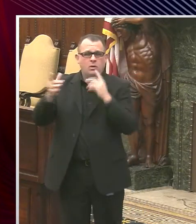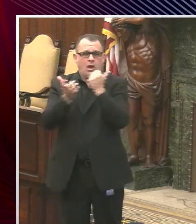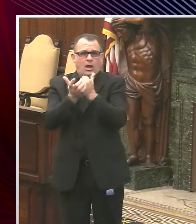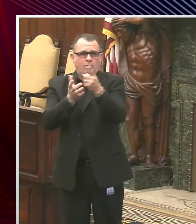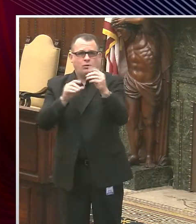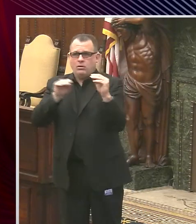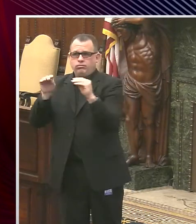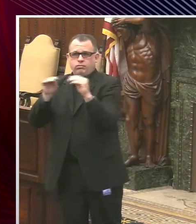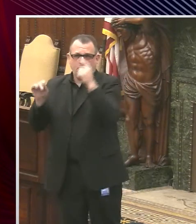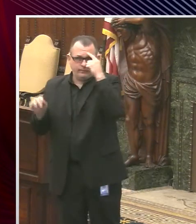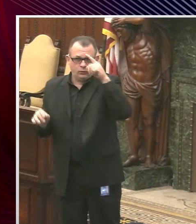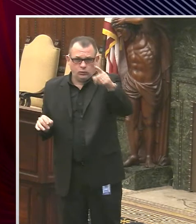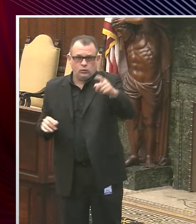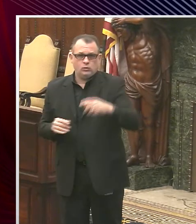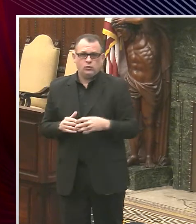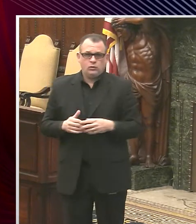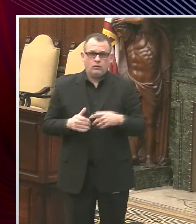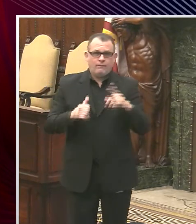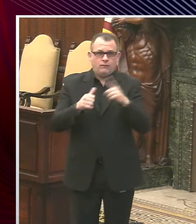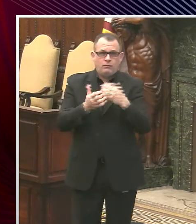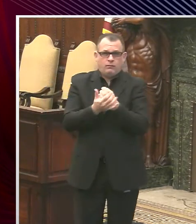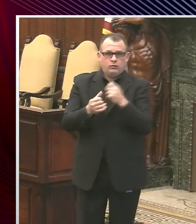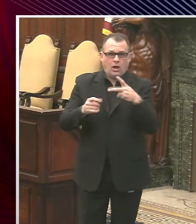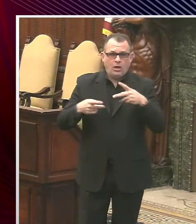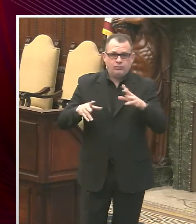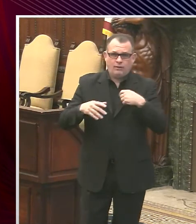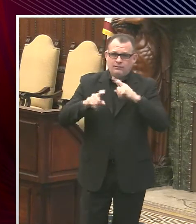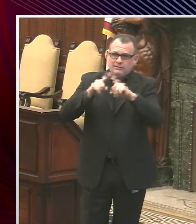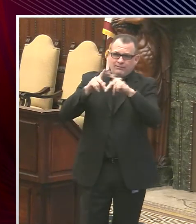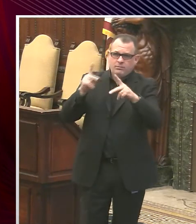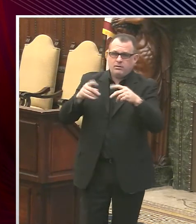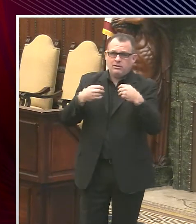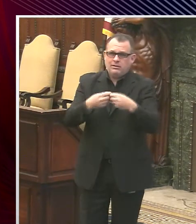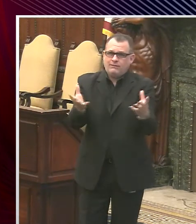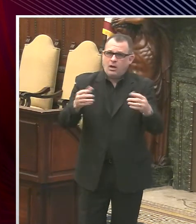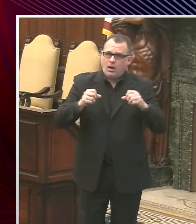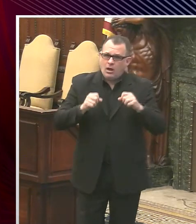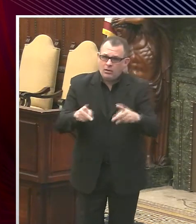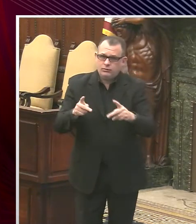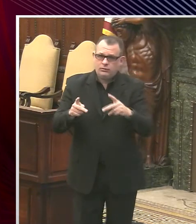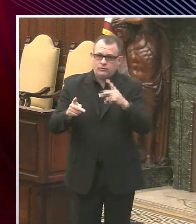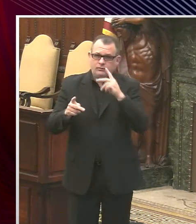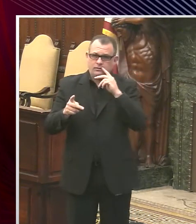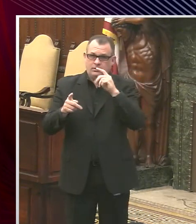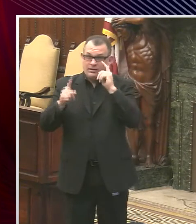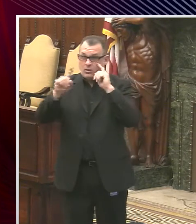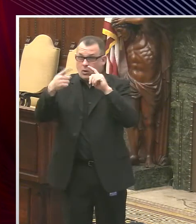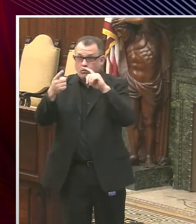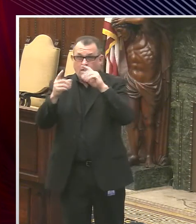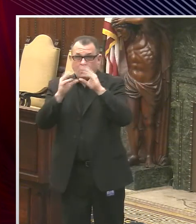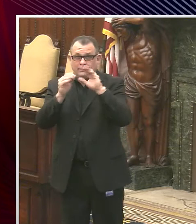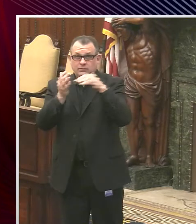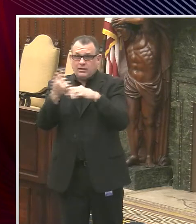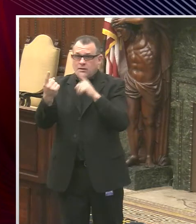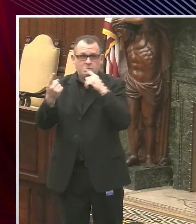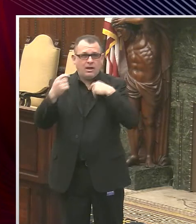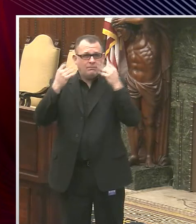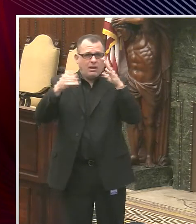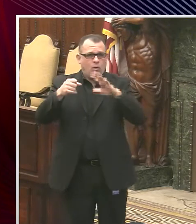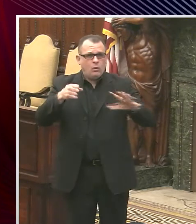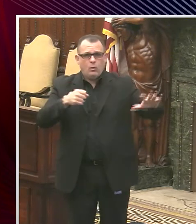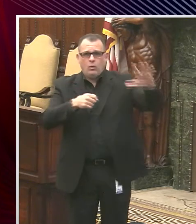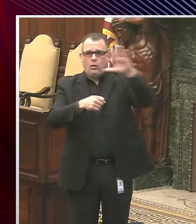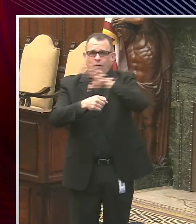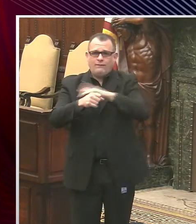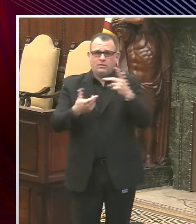will give you an opportunity to be directed to multiple vaccination opportunities, not just the convention center, but other opportunities as well. Or if there are